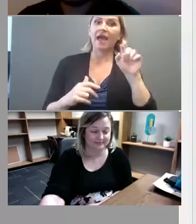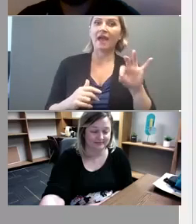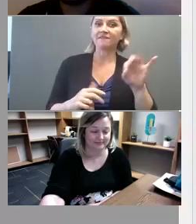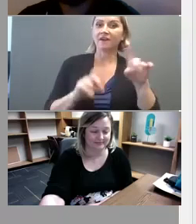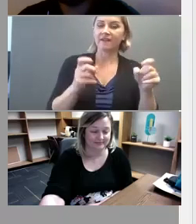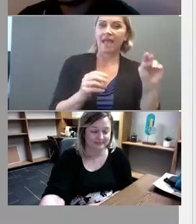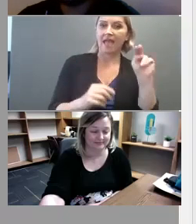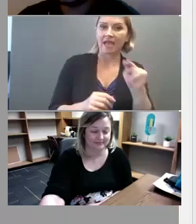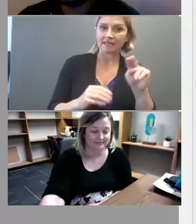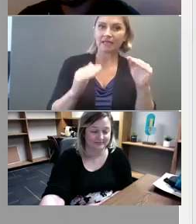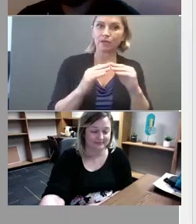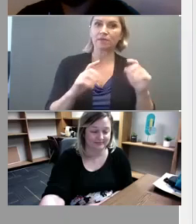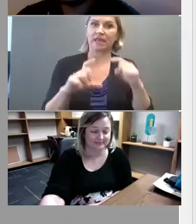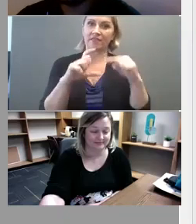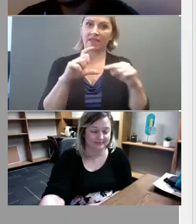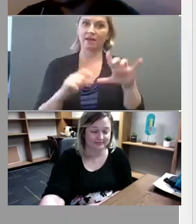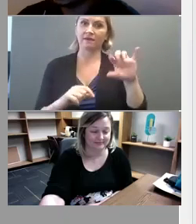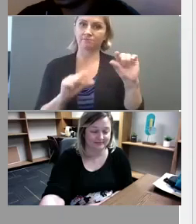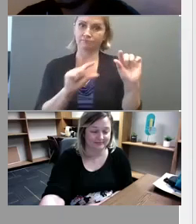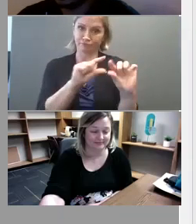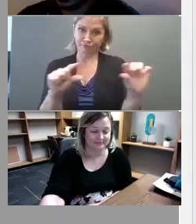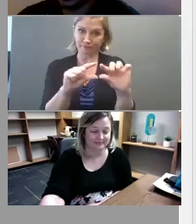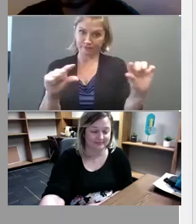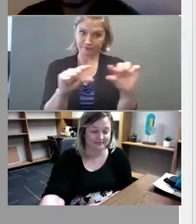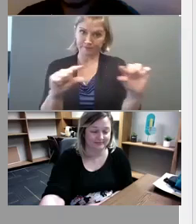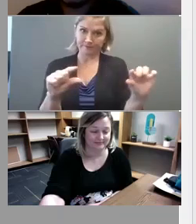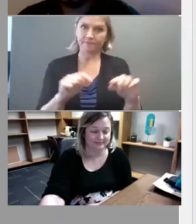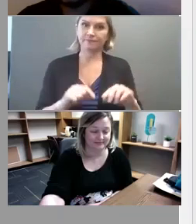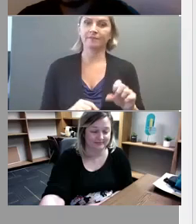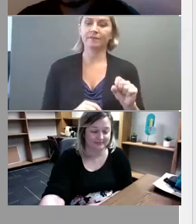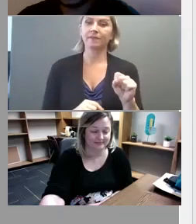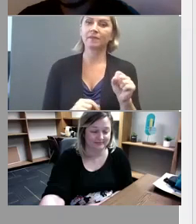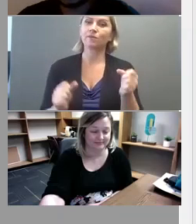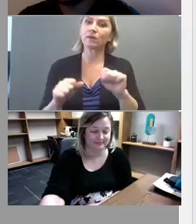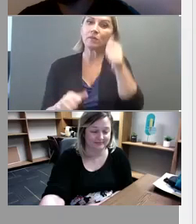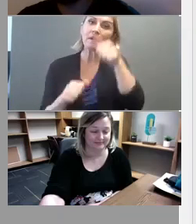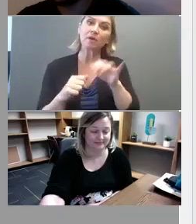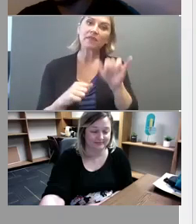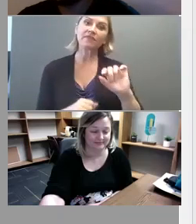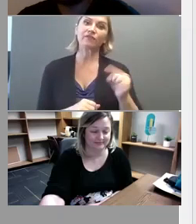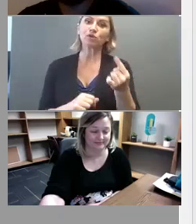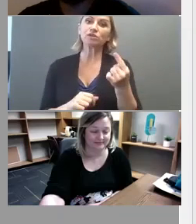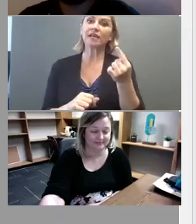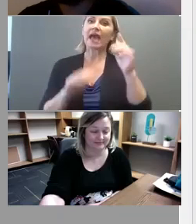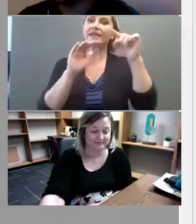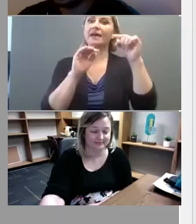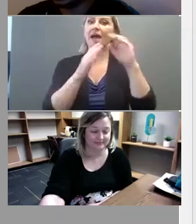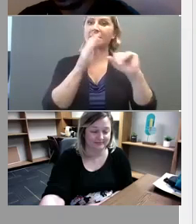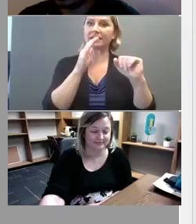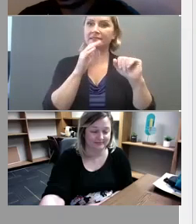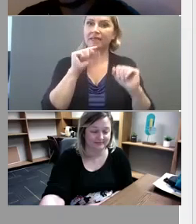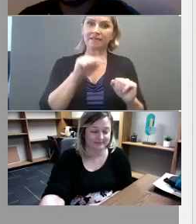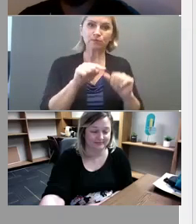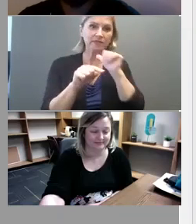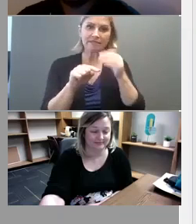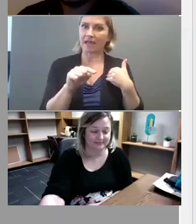theta of n log base b a without any epsilon involved here. Remember that the first one had a minus epsilon. This one does not have